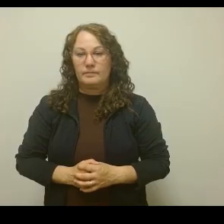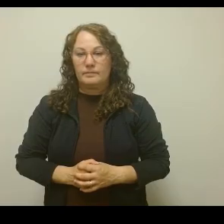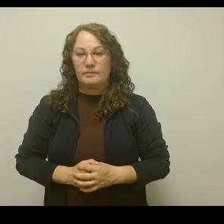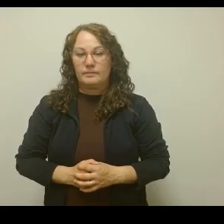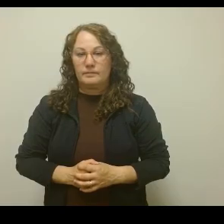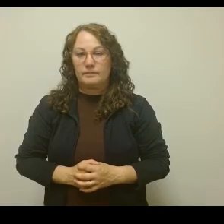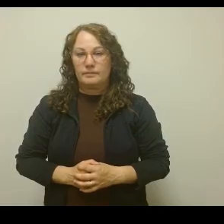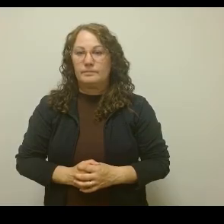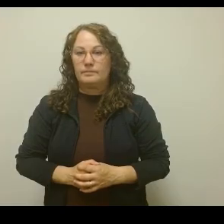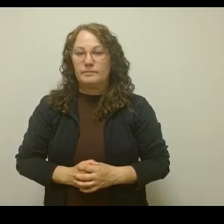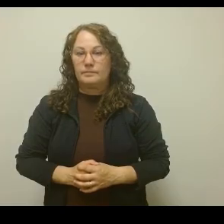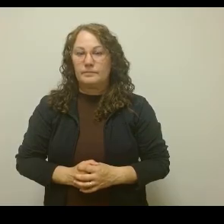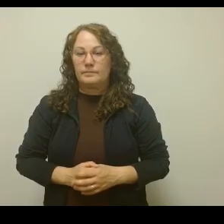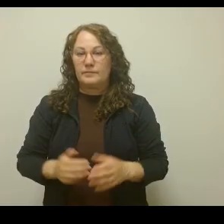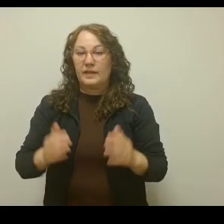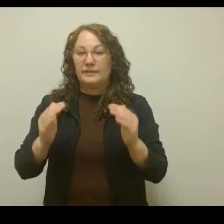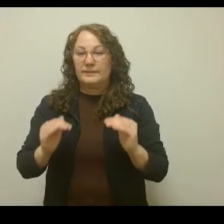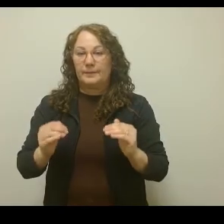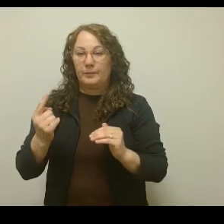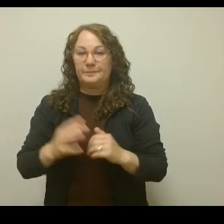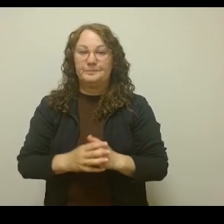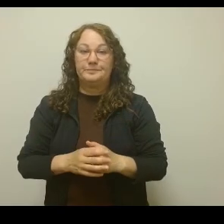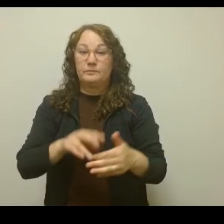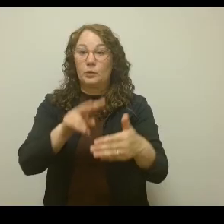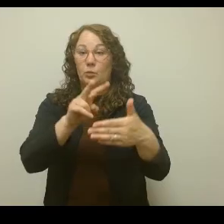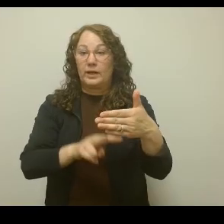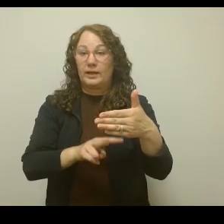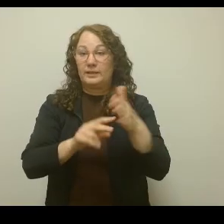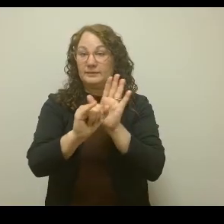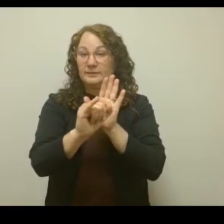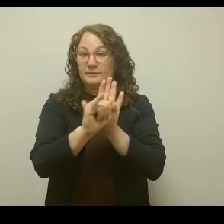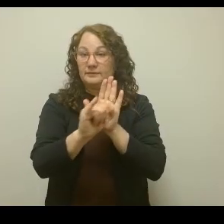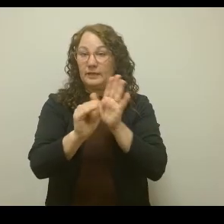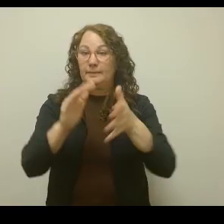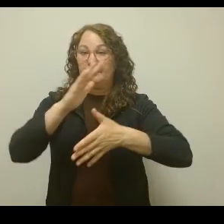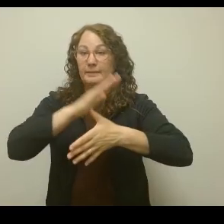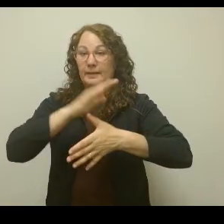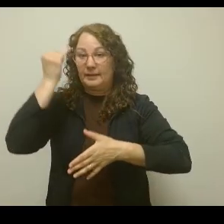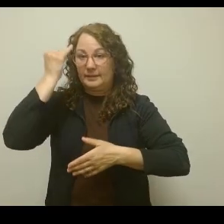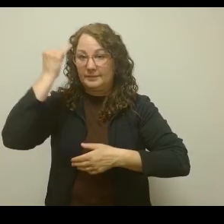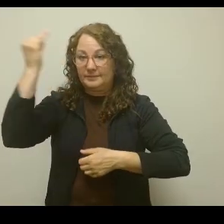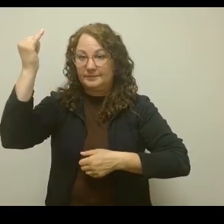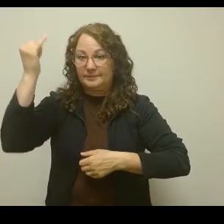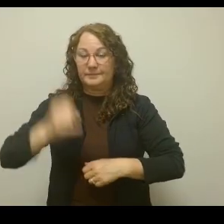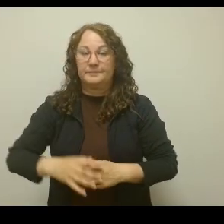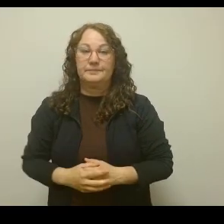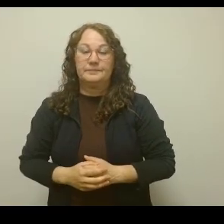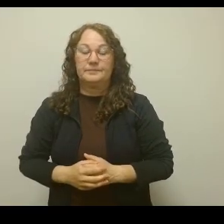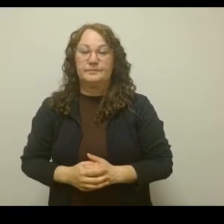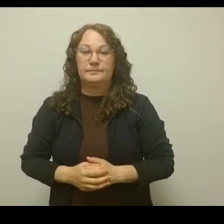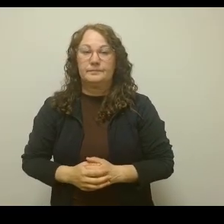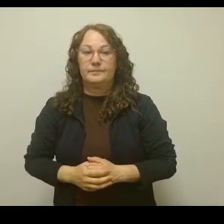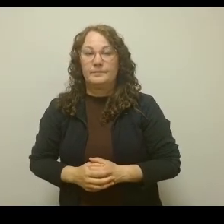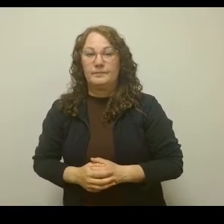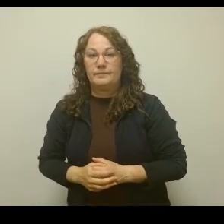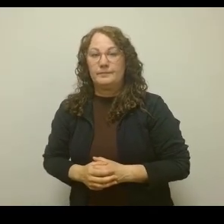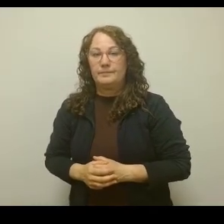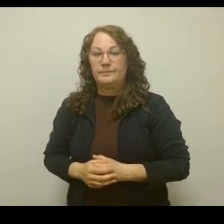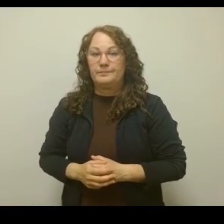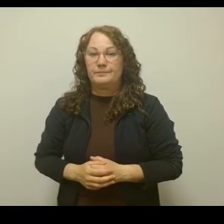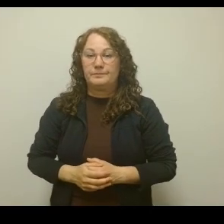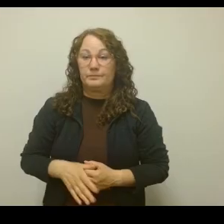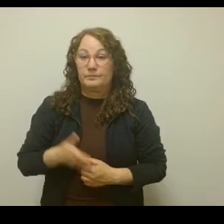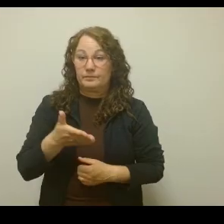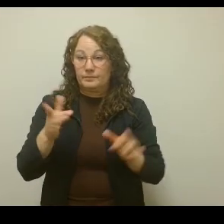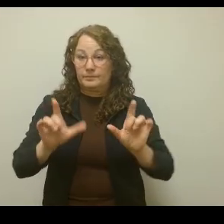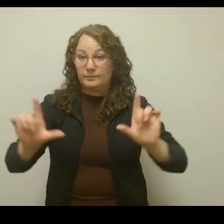Step 1, read and identify the main idea. So on this slide, we